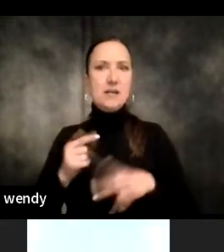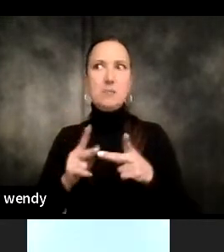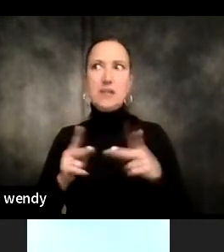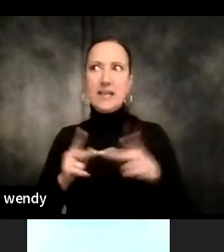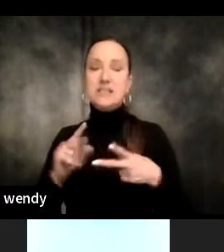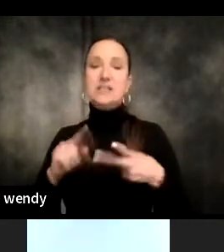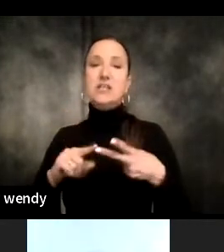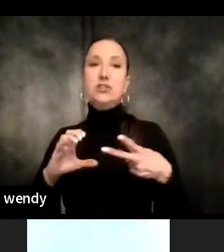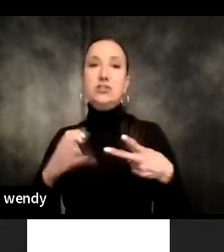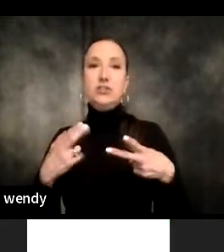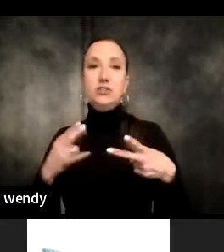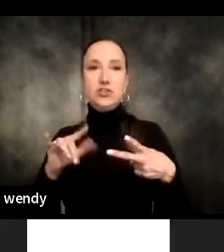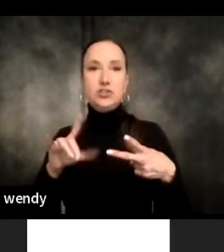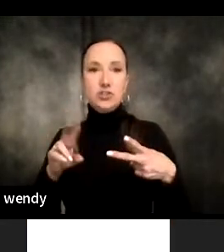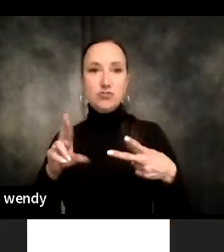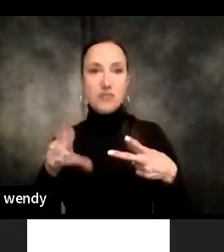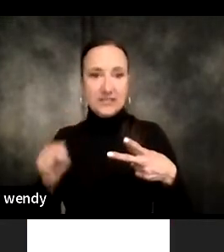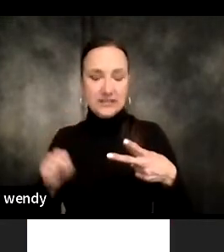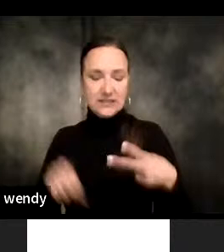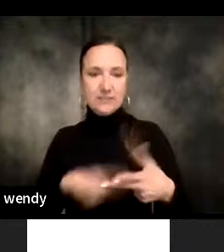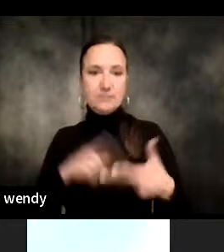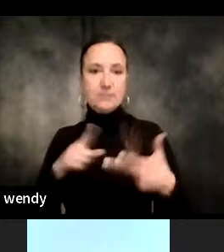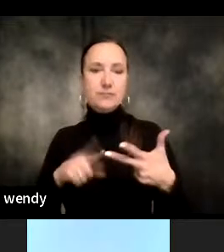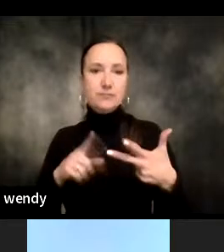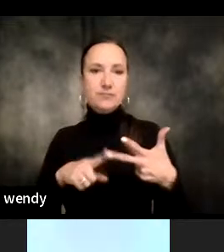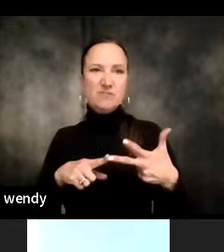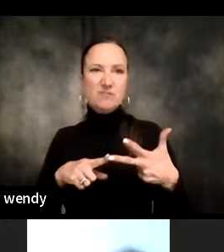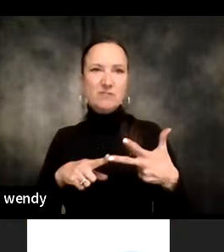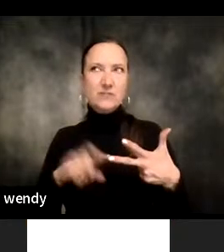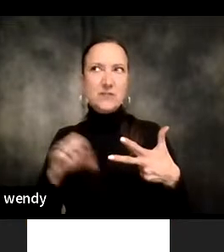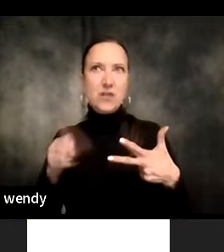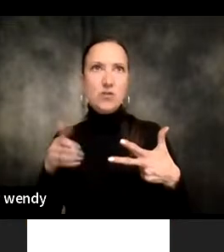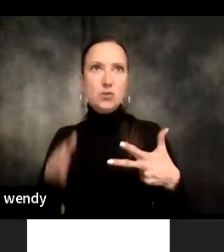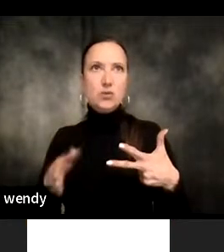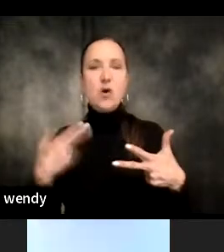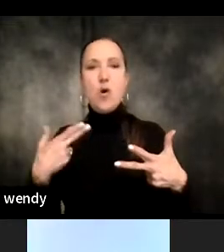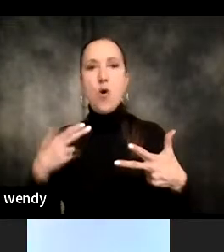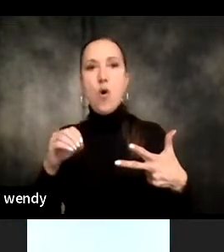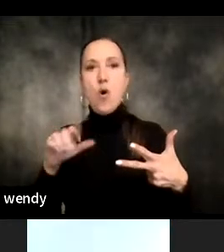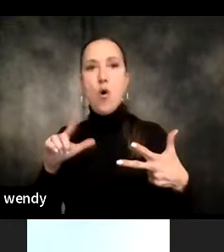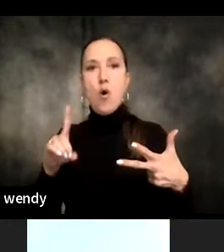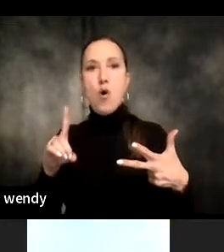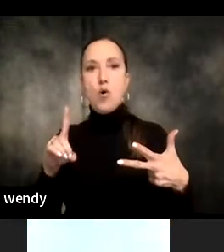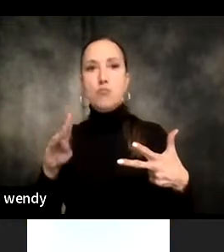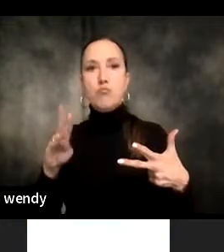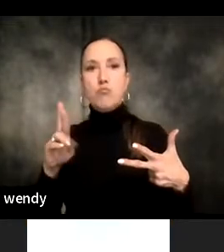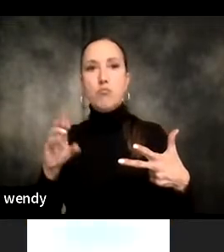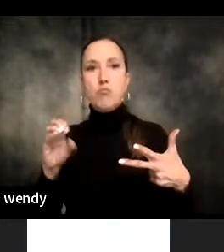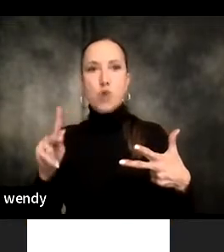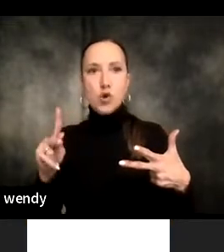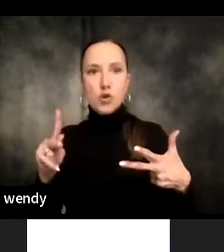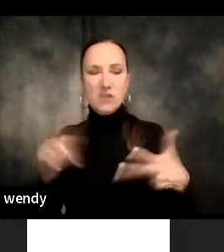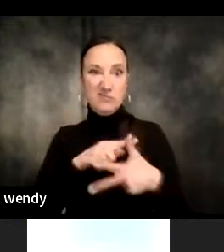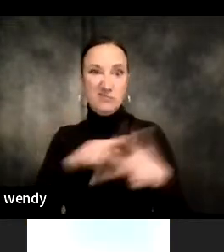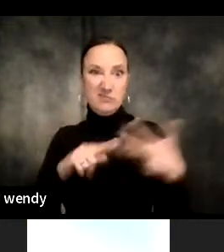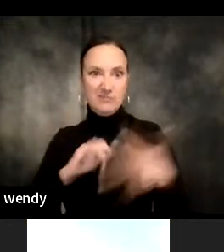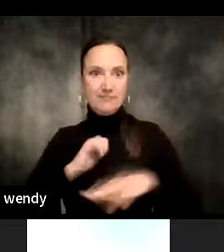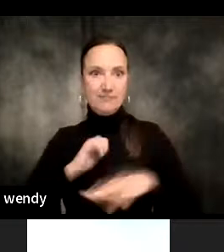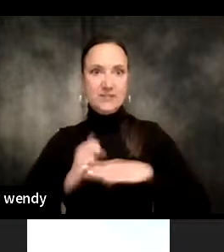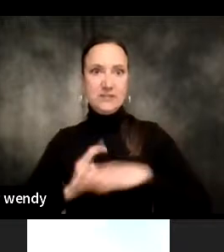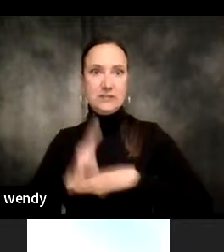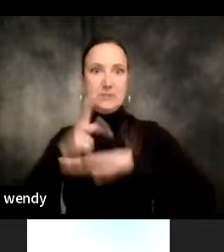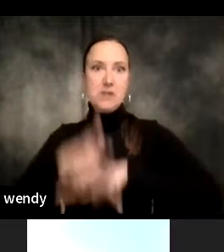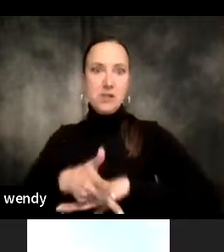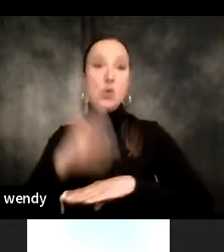front of the rec center, and I also believe Holbrook Street. So we know that some